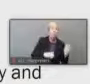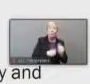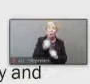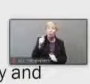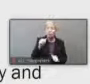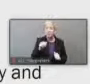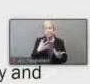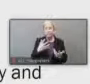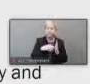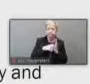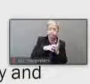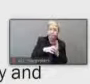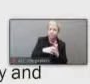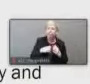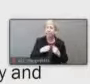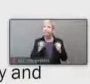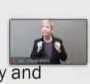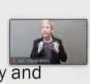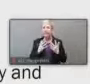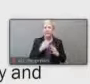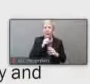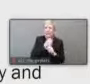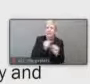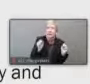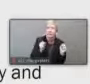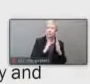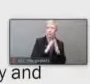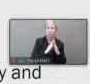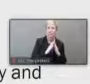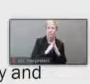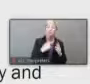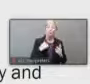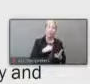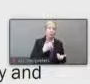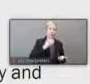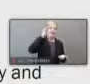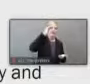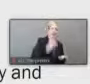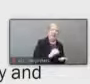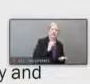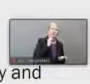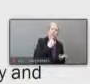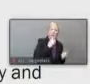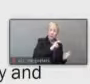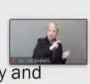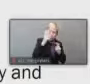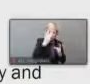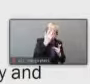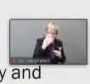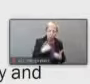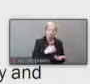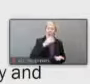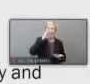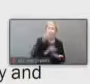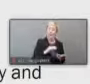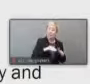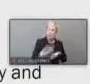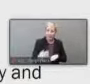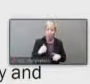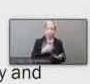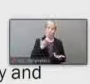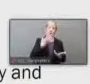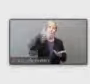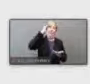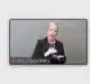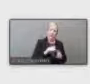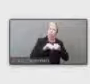exposed communities. We are focusing on reducing morbidity and mortality and reducing viral spread. Next slide.